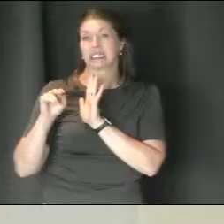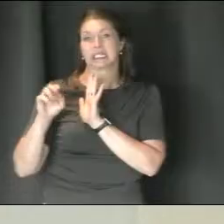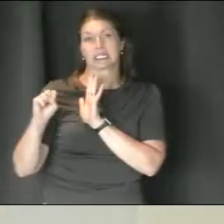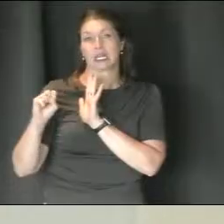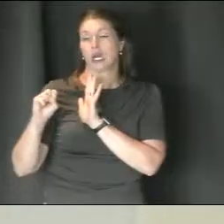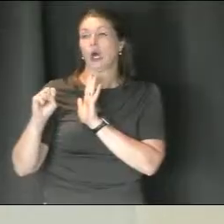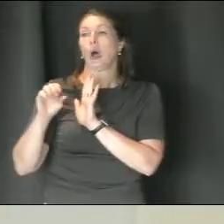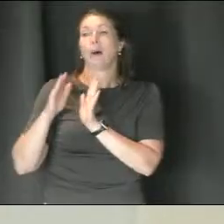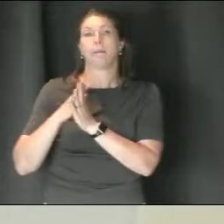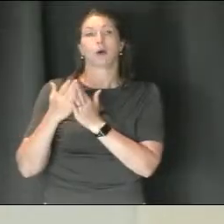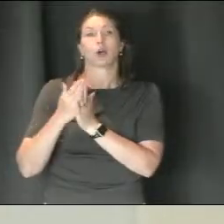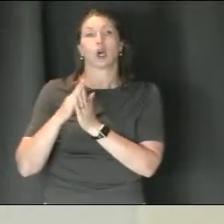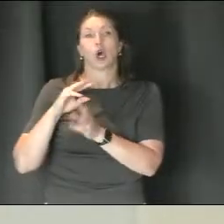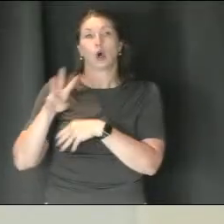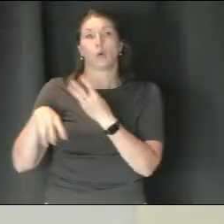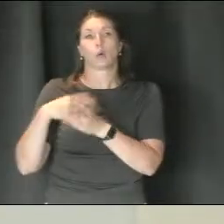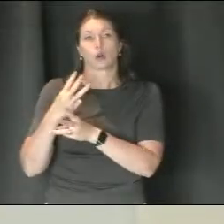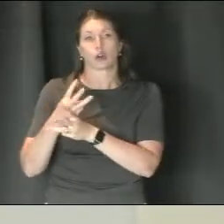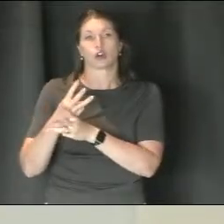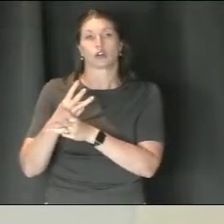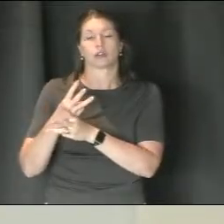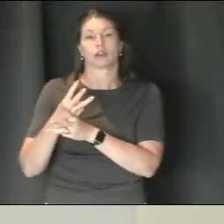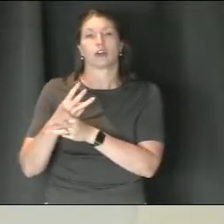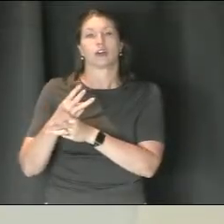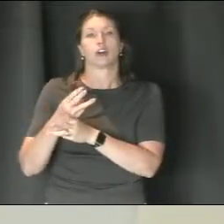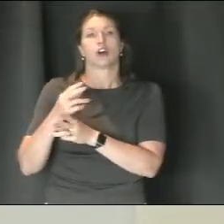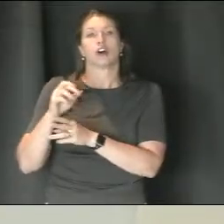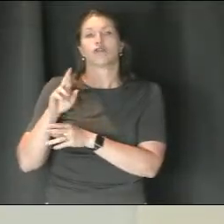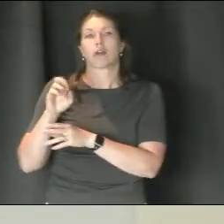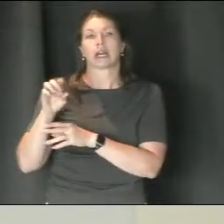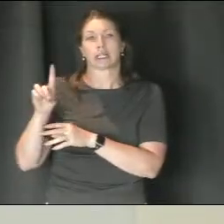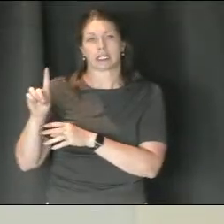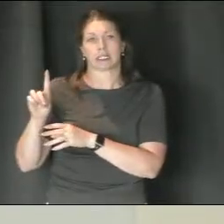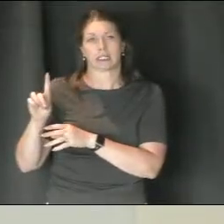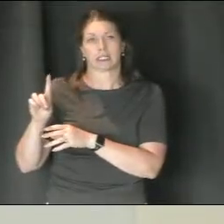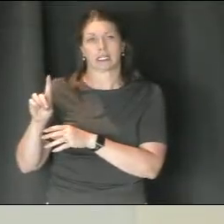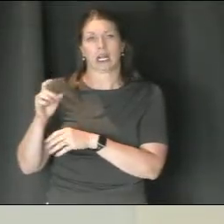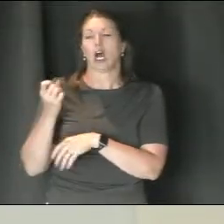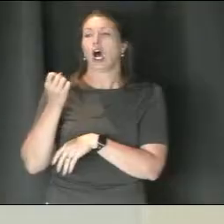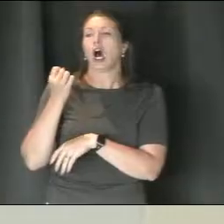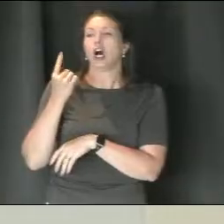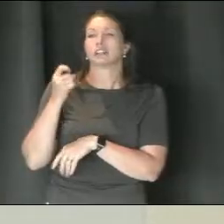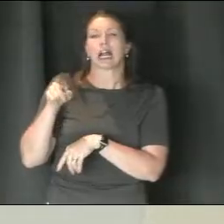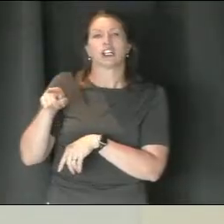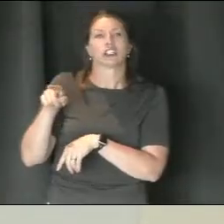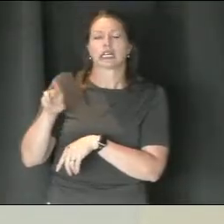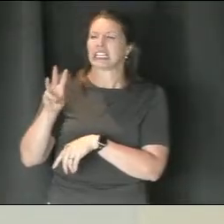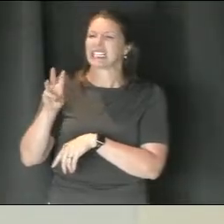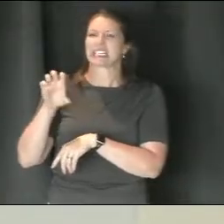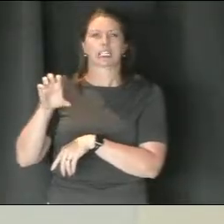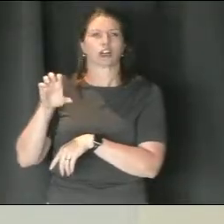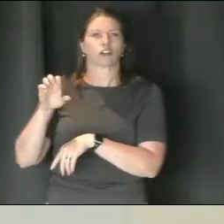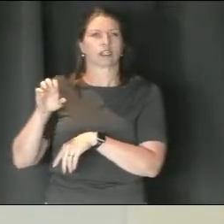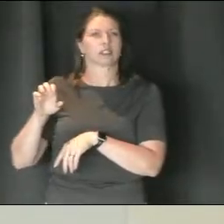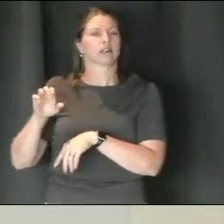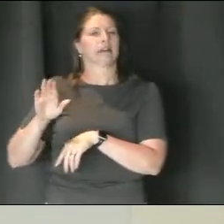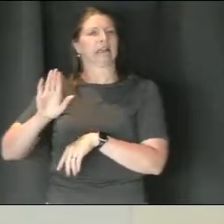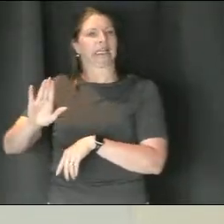at the time, about 600. A little bit too late for me now, but I just thought I'd mention that